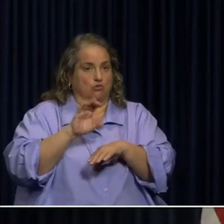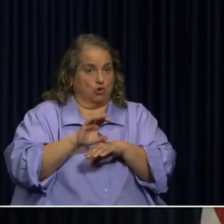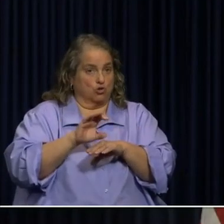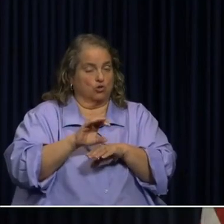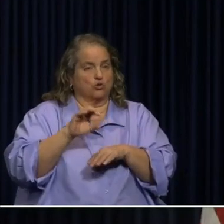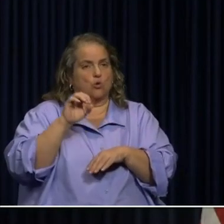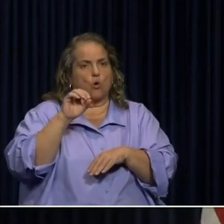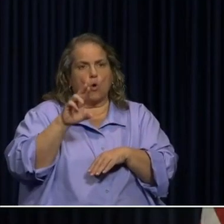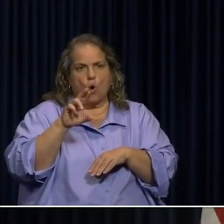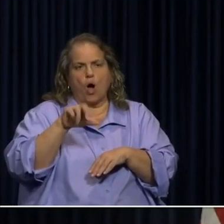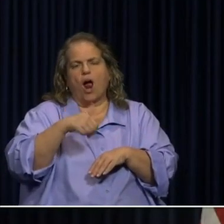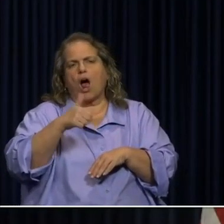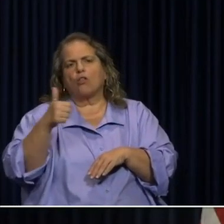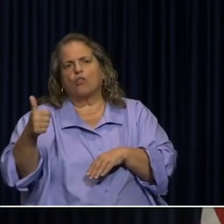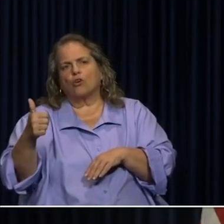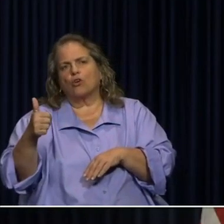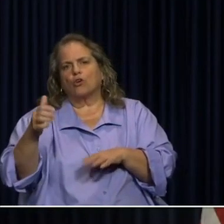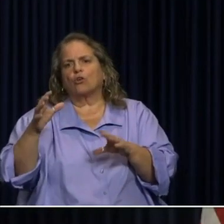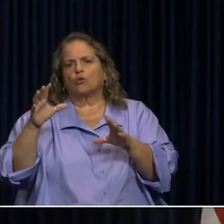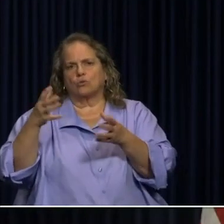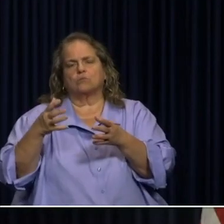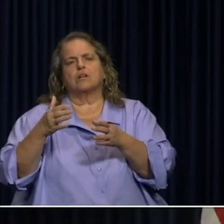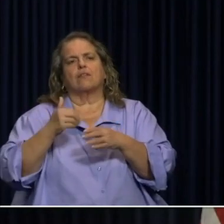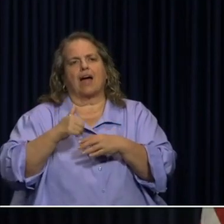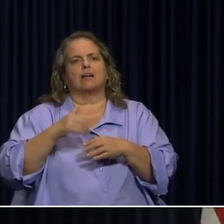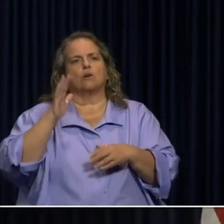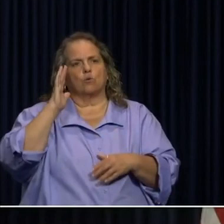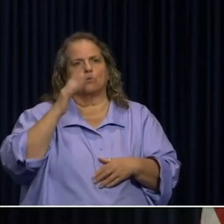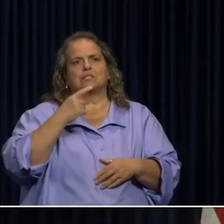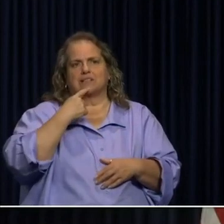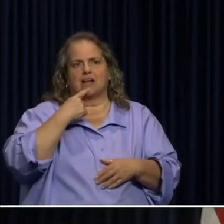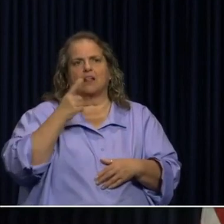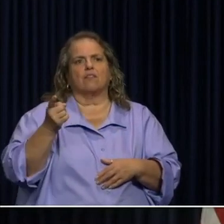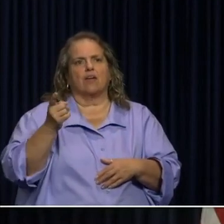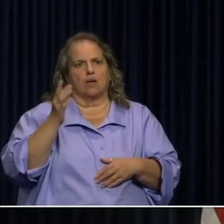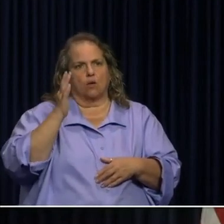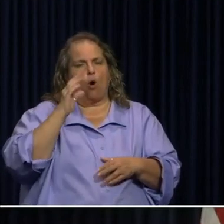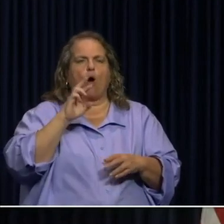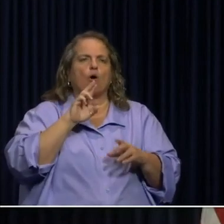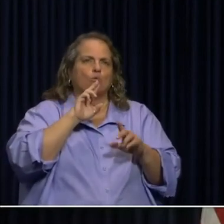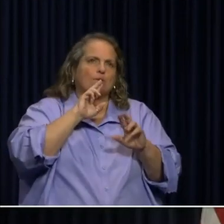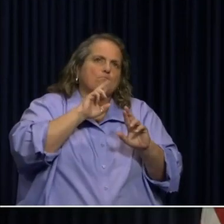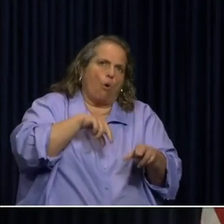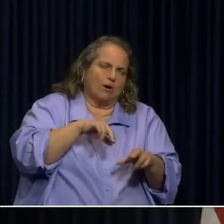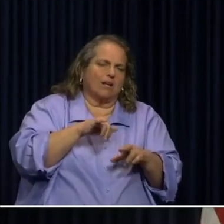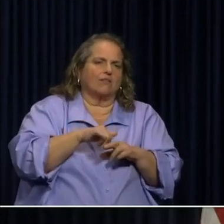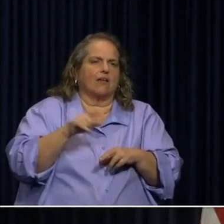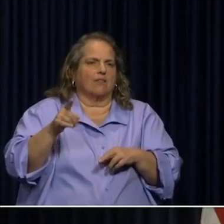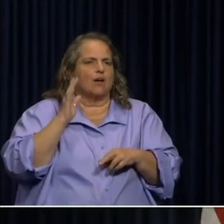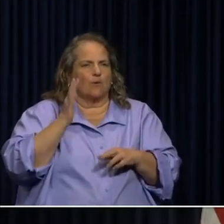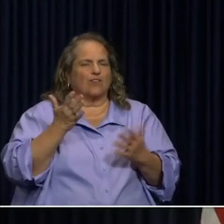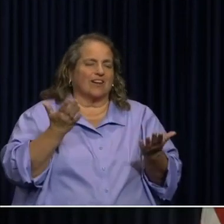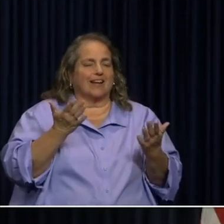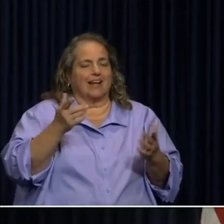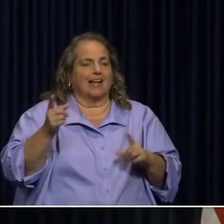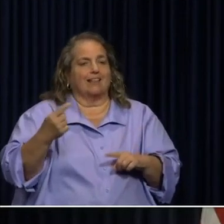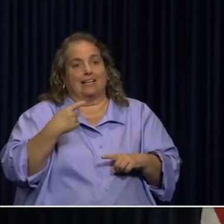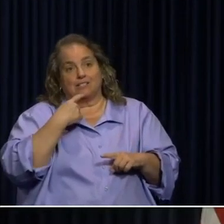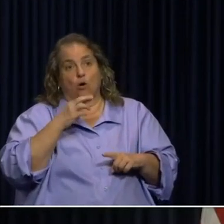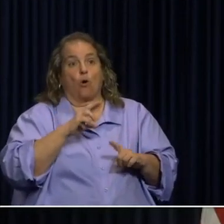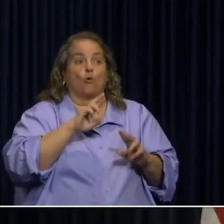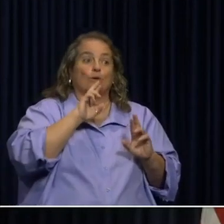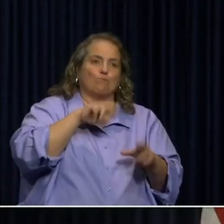churches or other entities that are claiming or their reports are, and so you got to take that